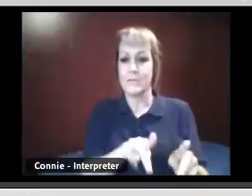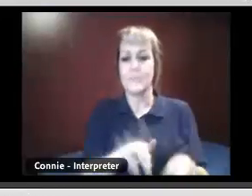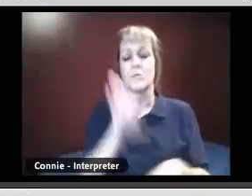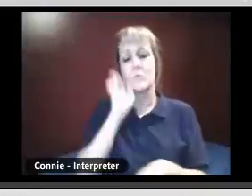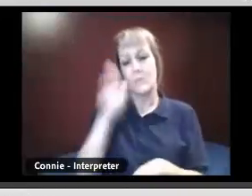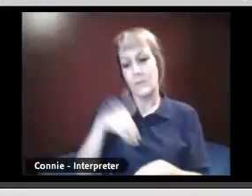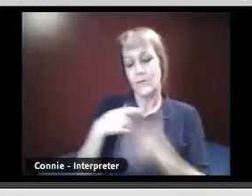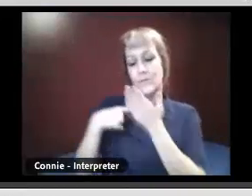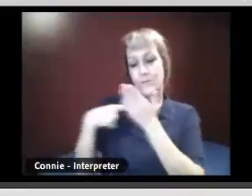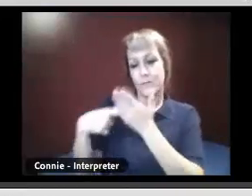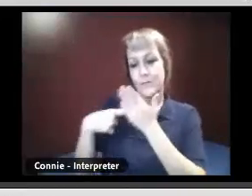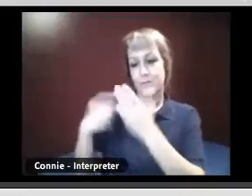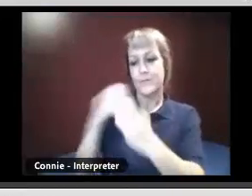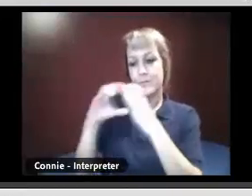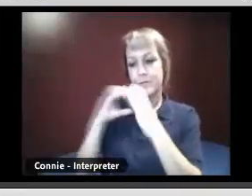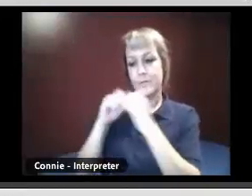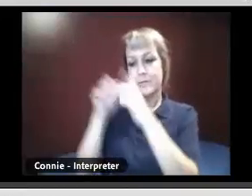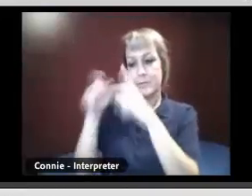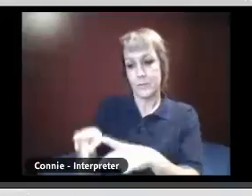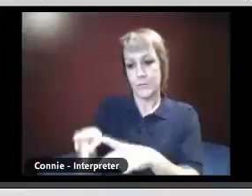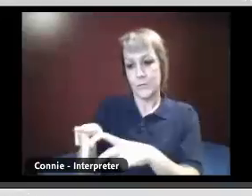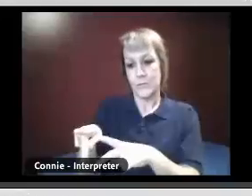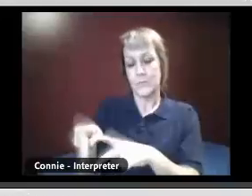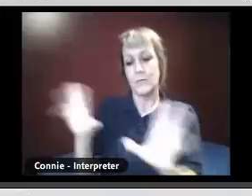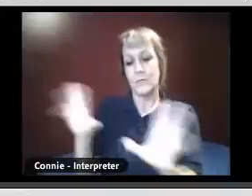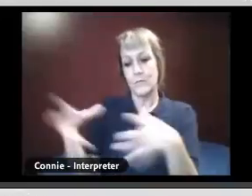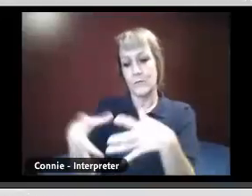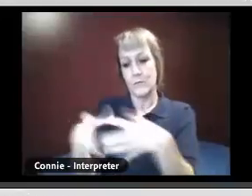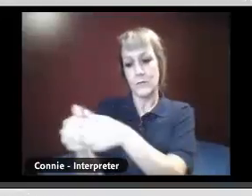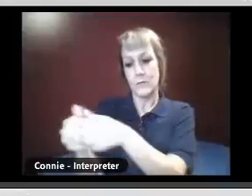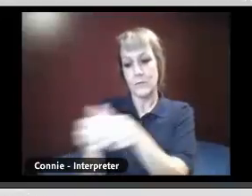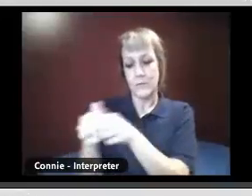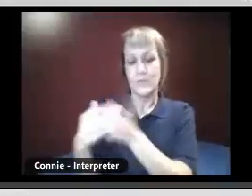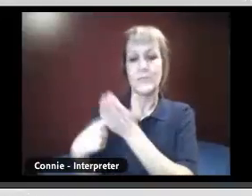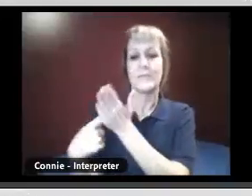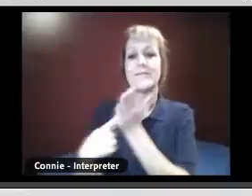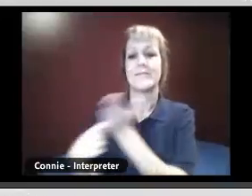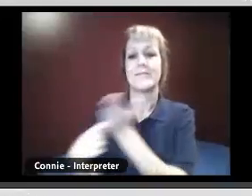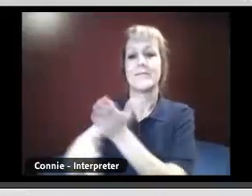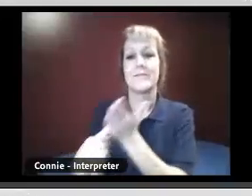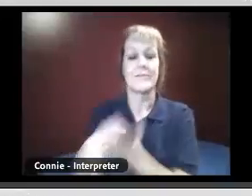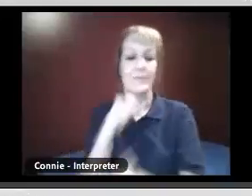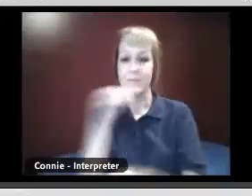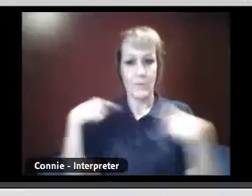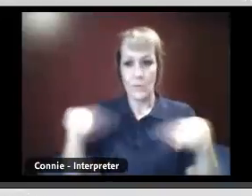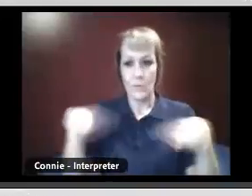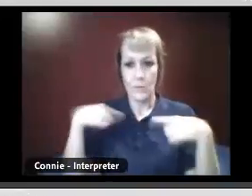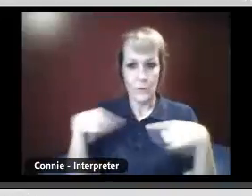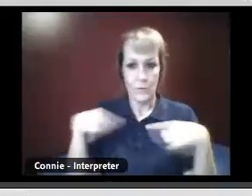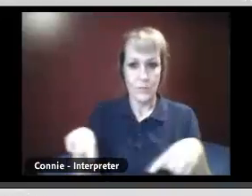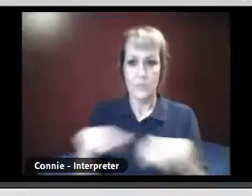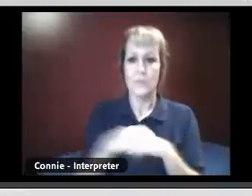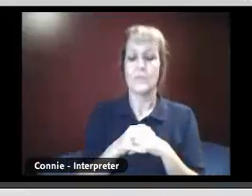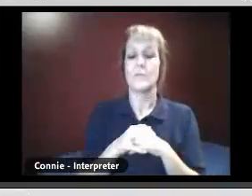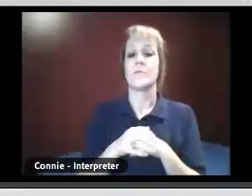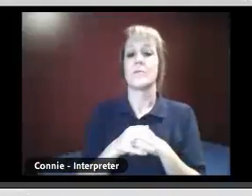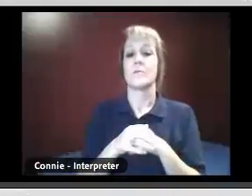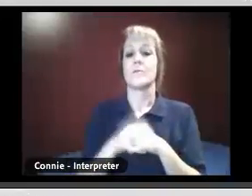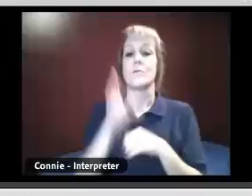conversation with somebody. We're going to bring parties together for a discussion, not an argument. And so consequently, we're